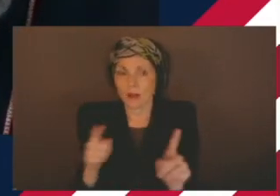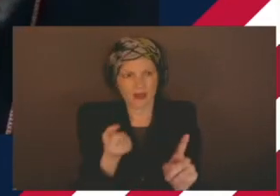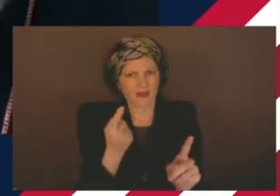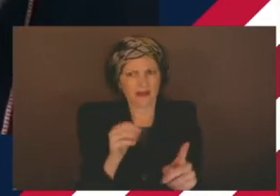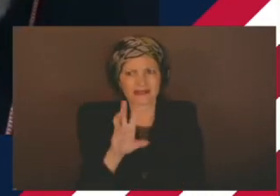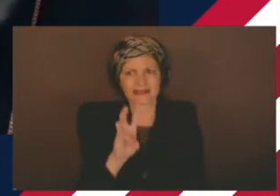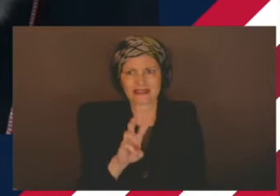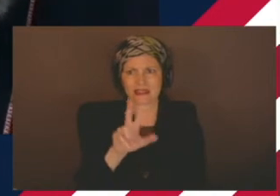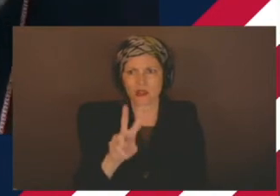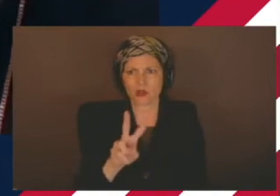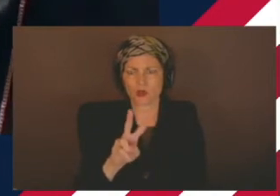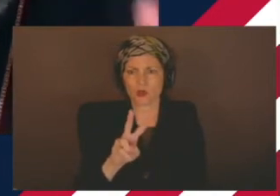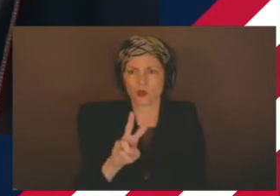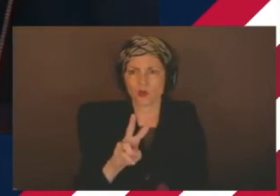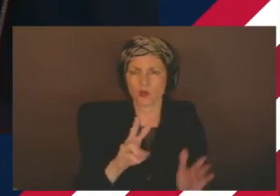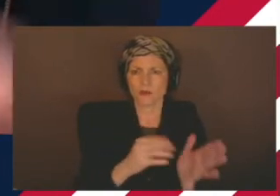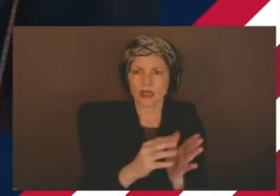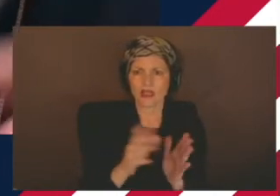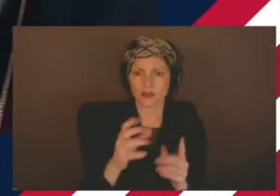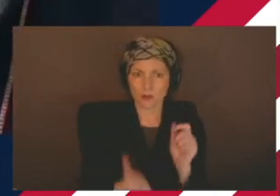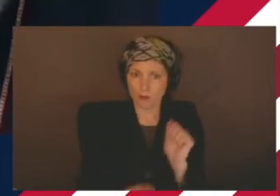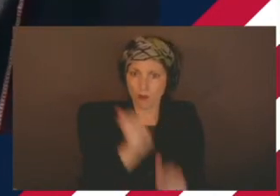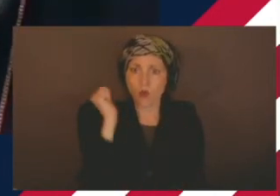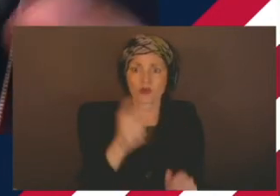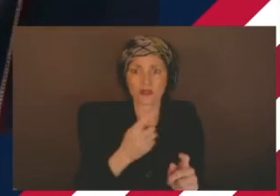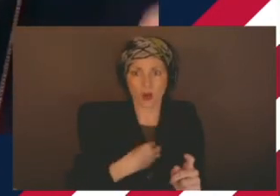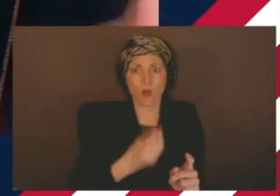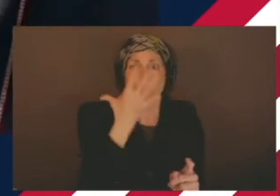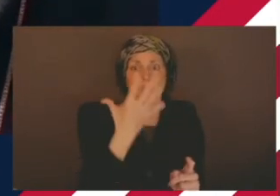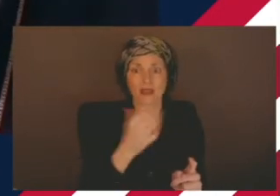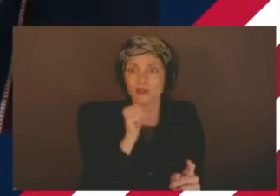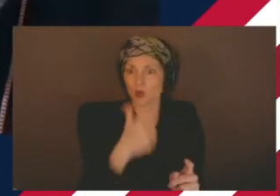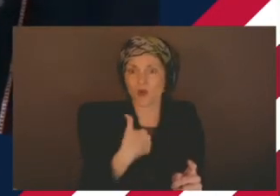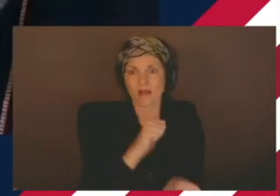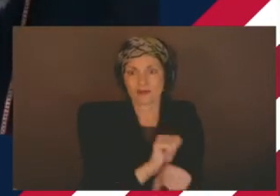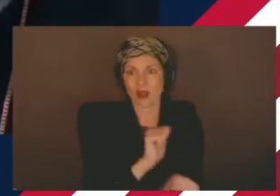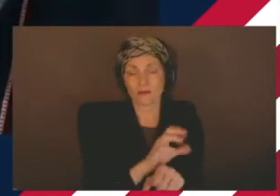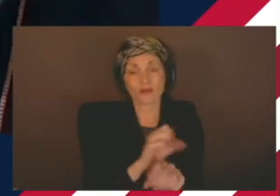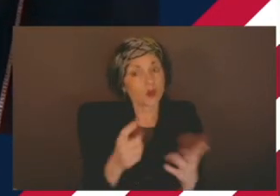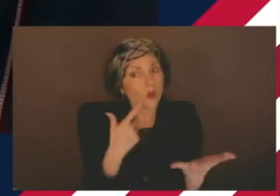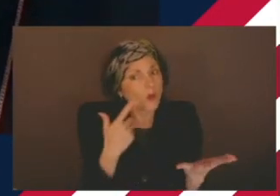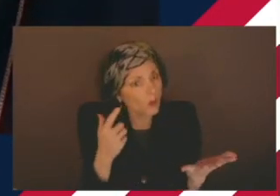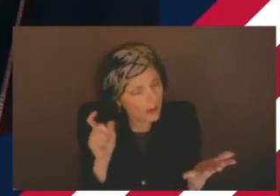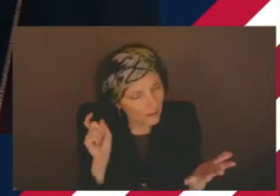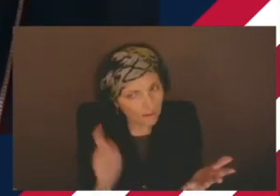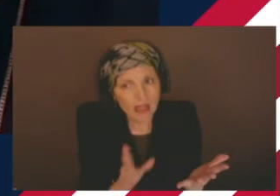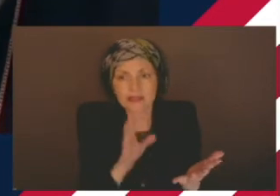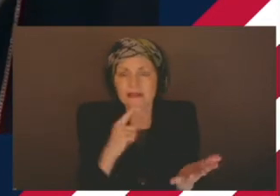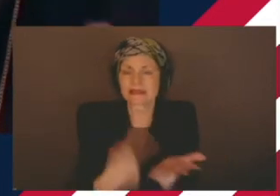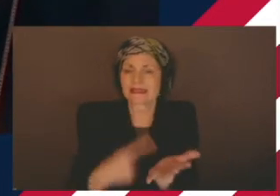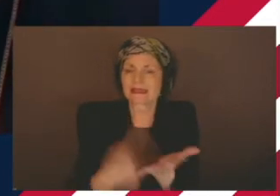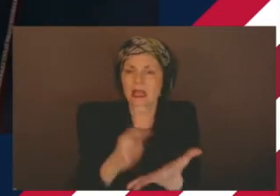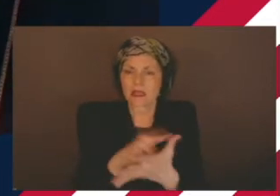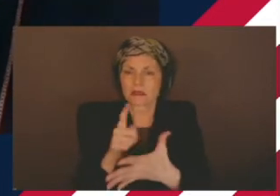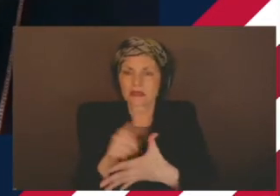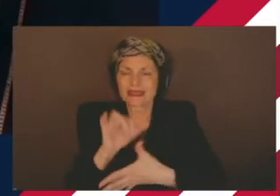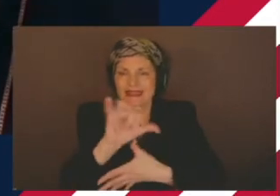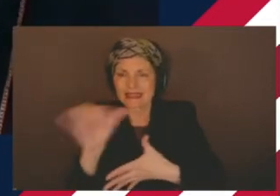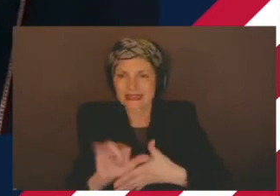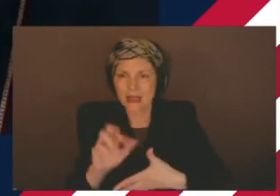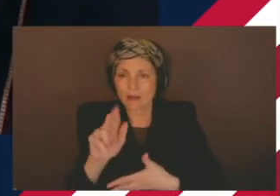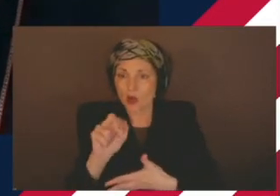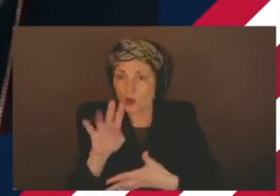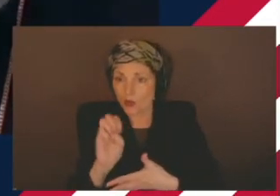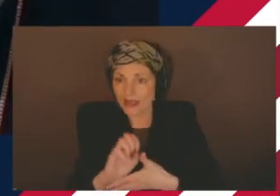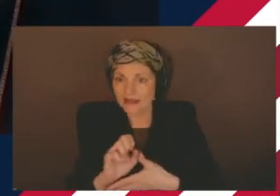the majority of them are white. So we have to talk about all 5 of these issues together. Systemic racism cannot be a